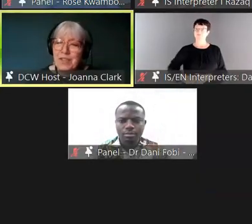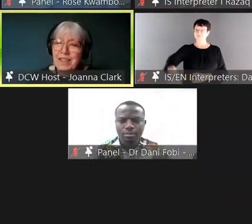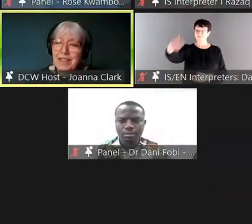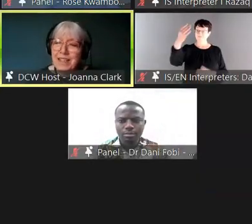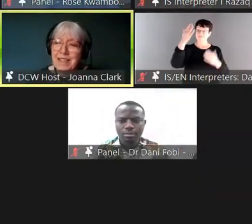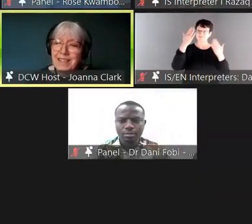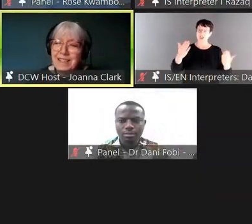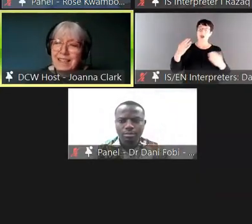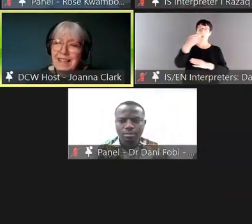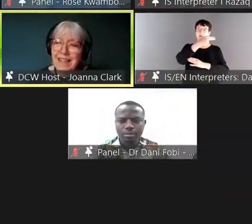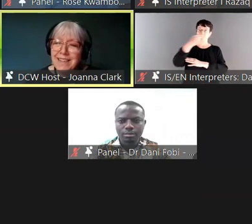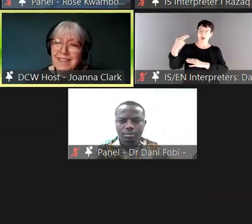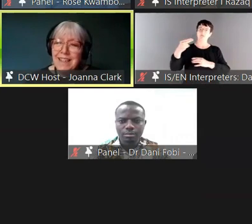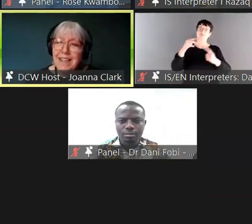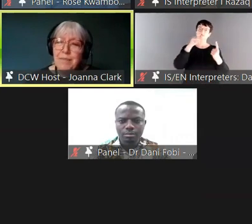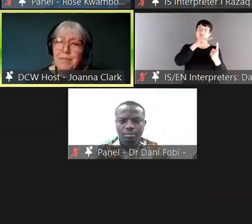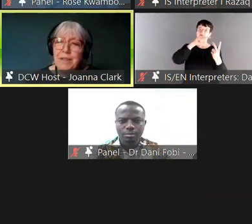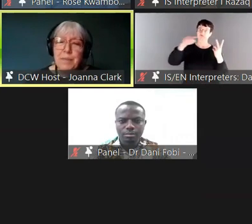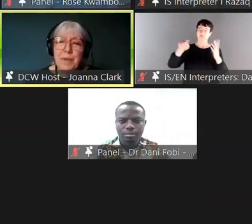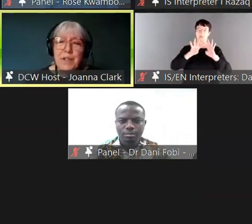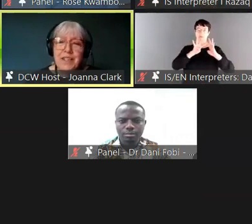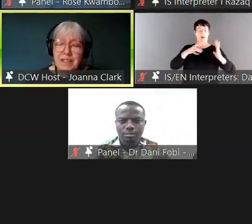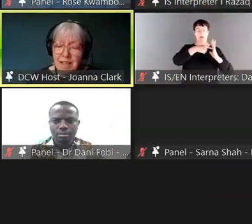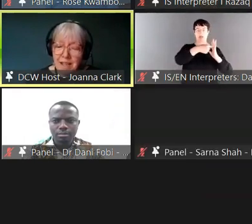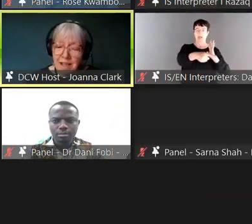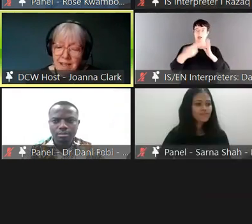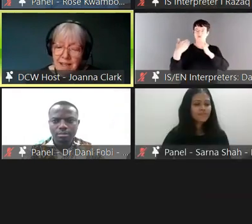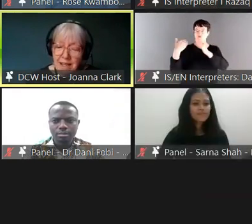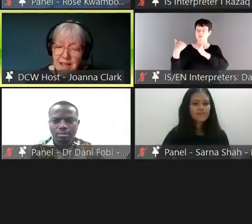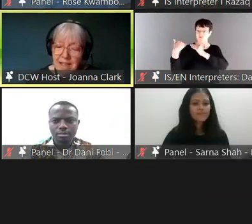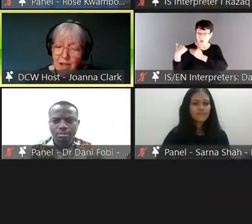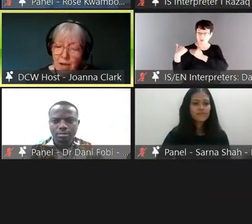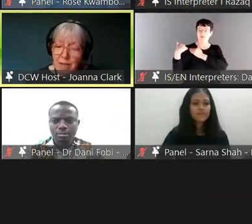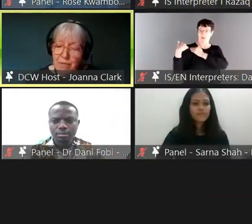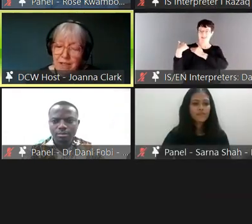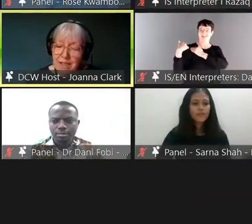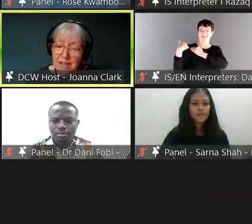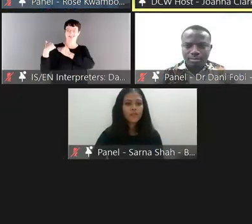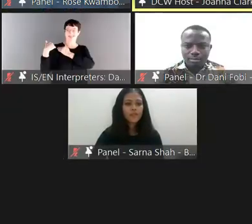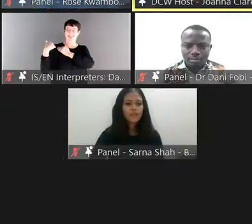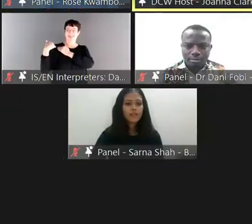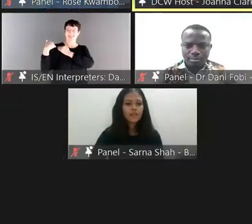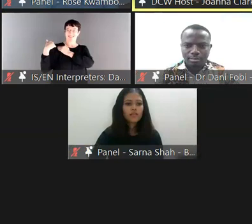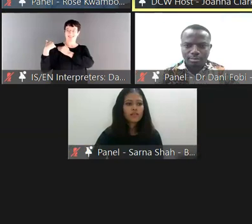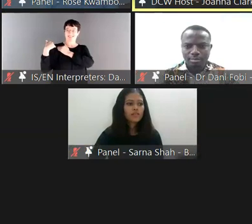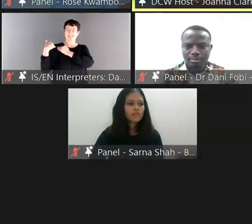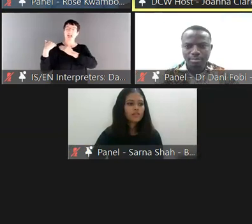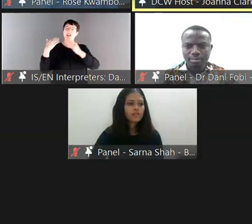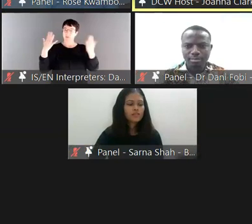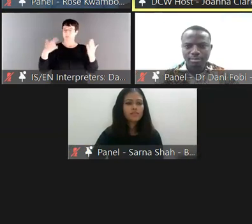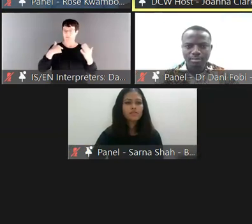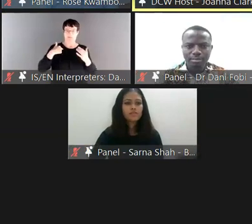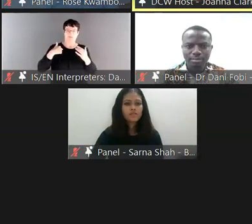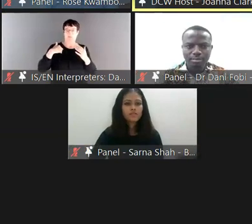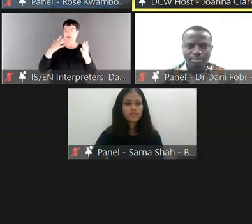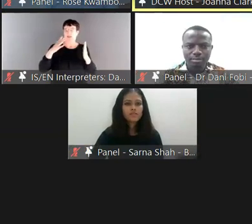be joining us here in person. So I'm really delighted to welcome